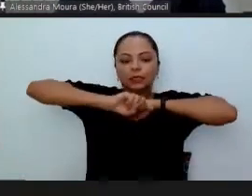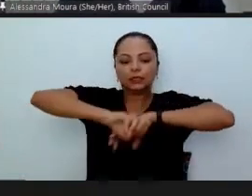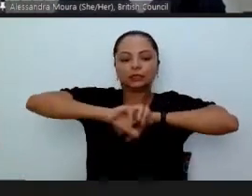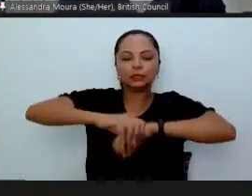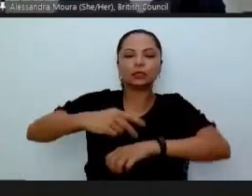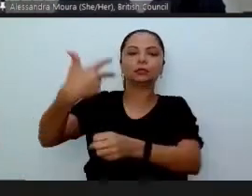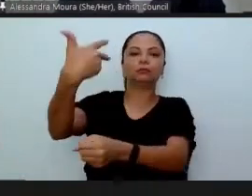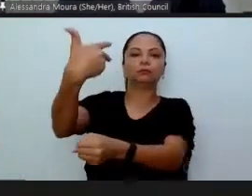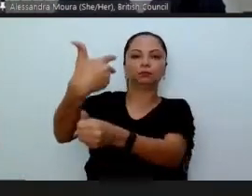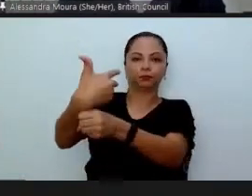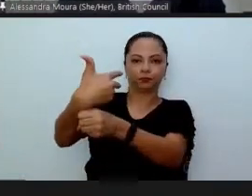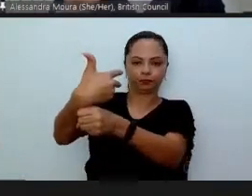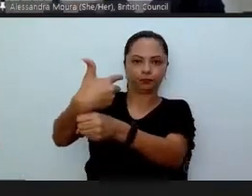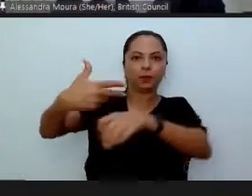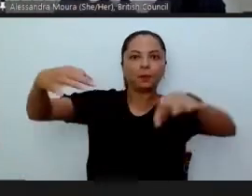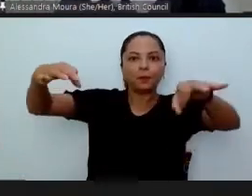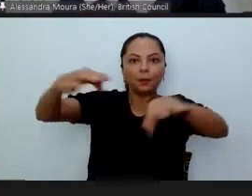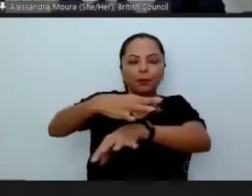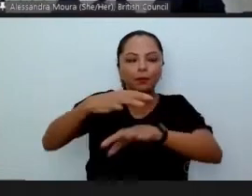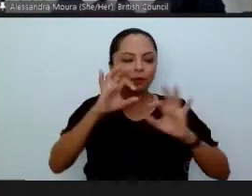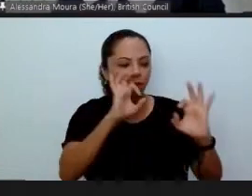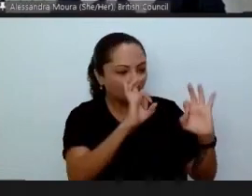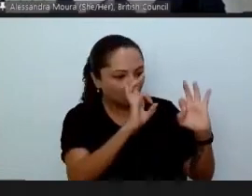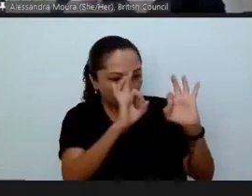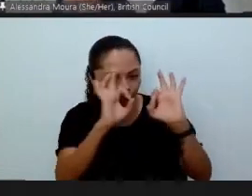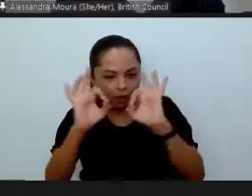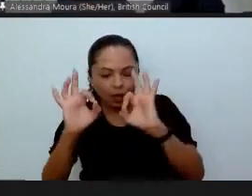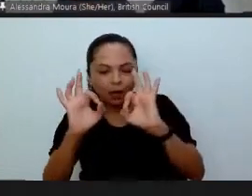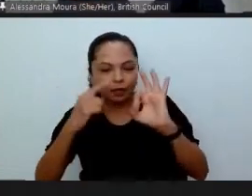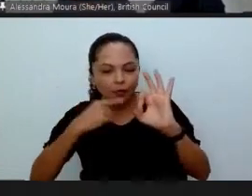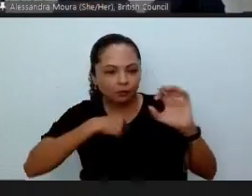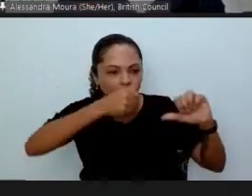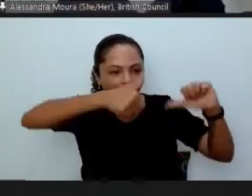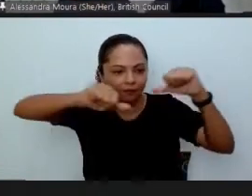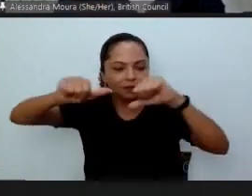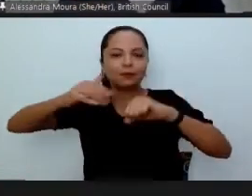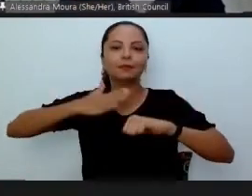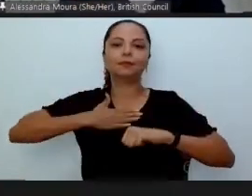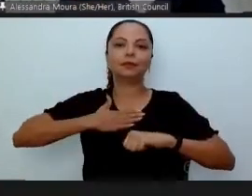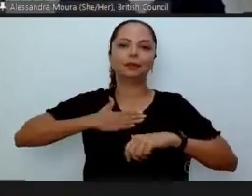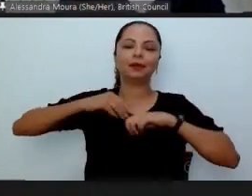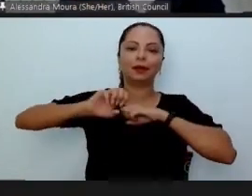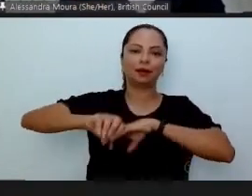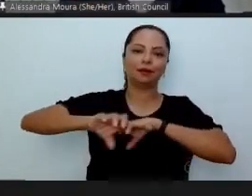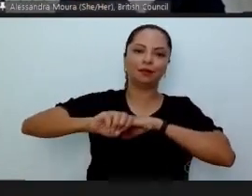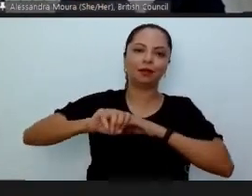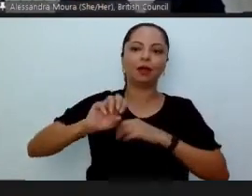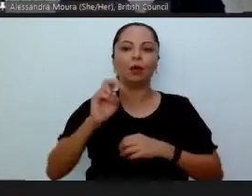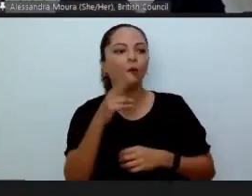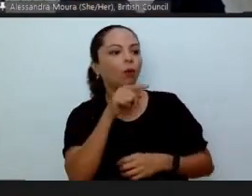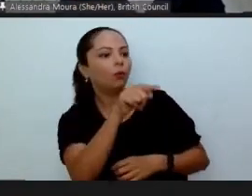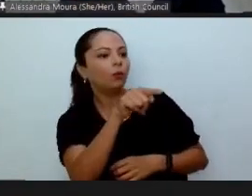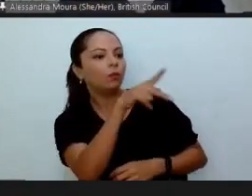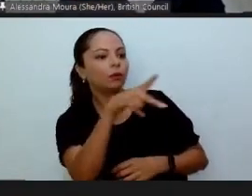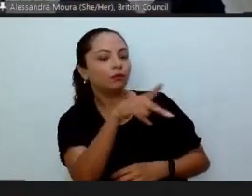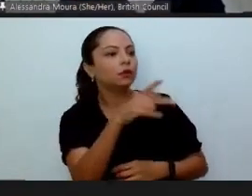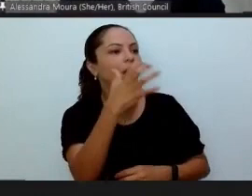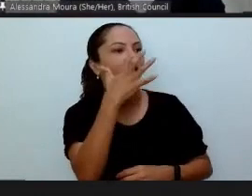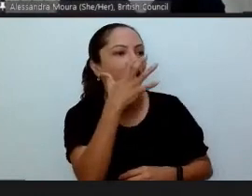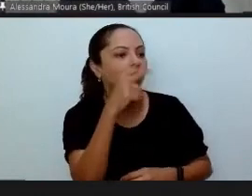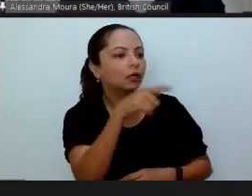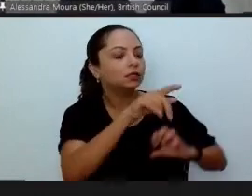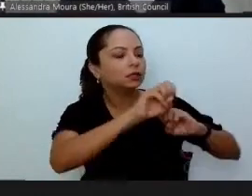it's something that is unusual. We don't normally get that opportunity to watch other teachers. It's a special thing.